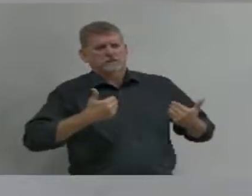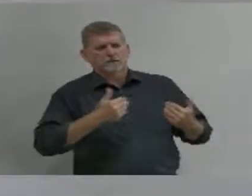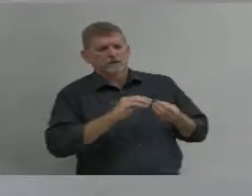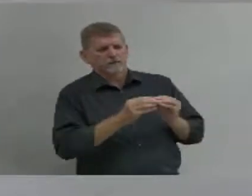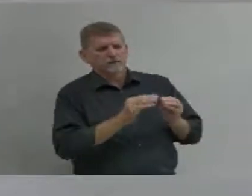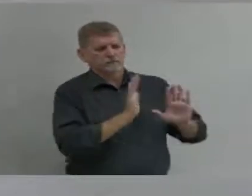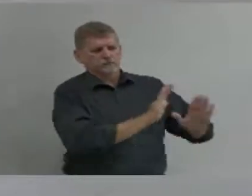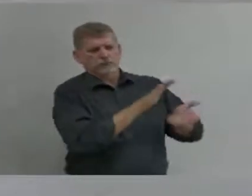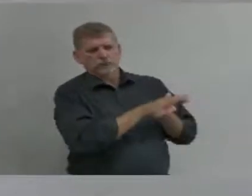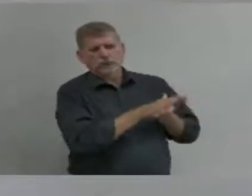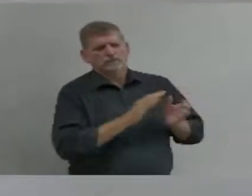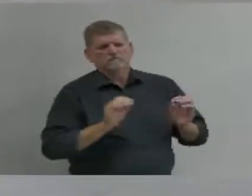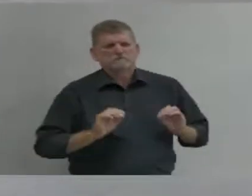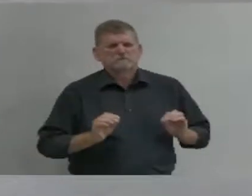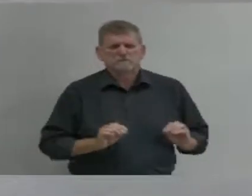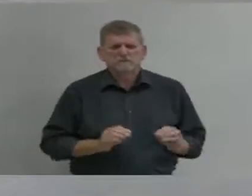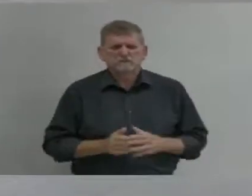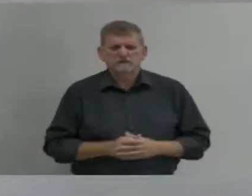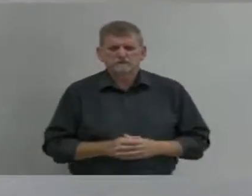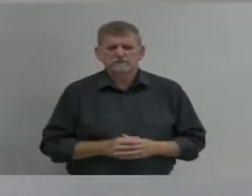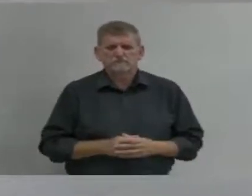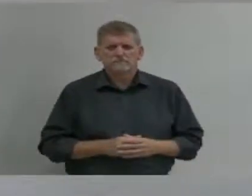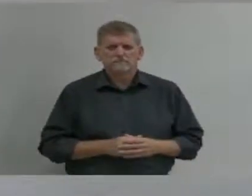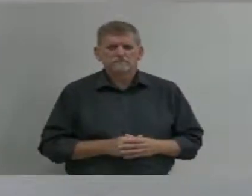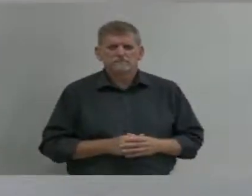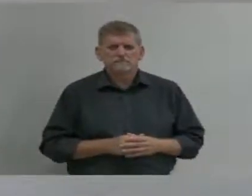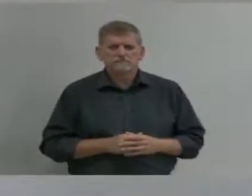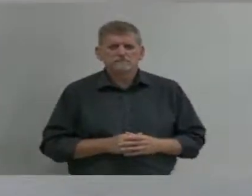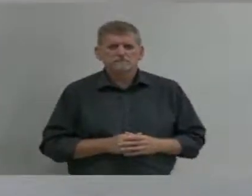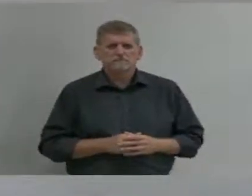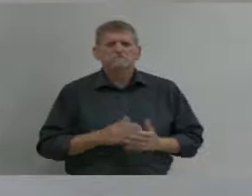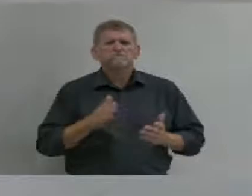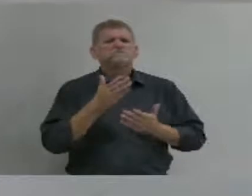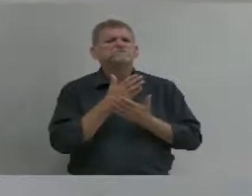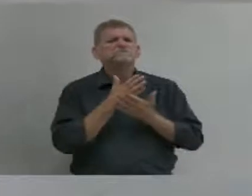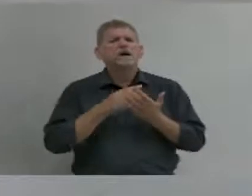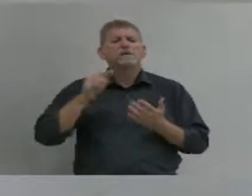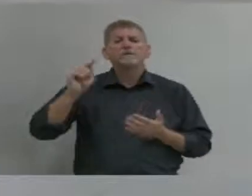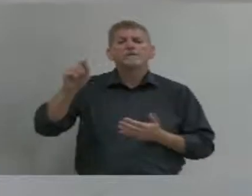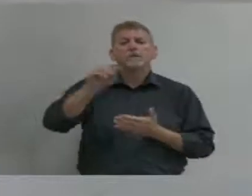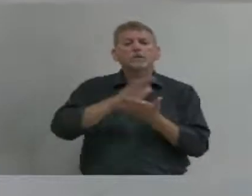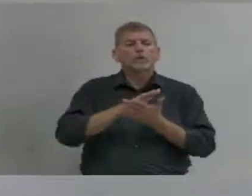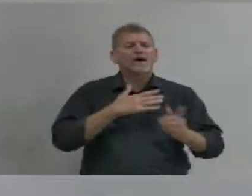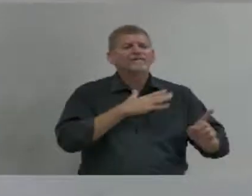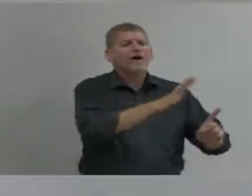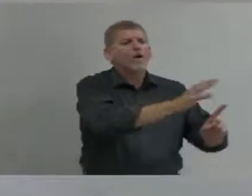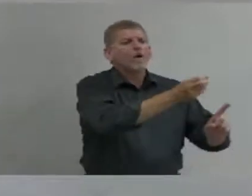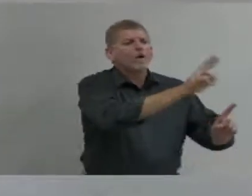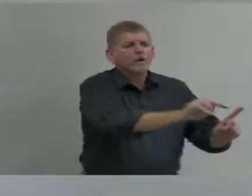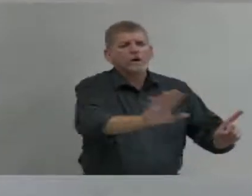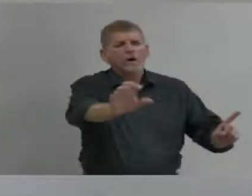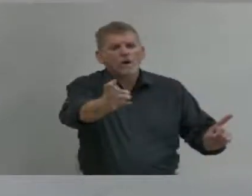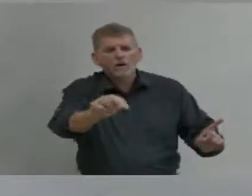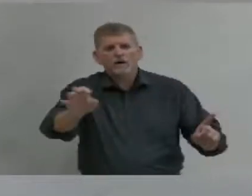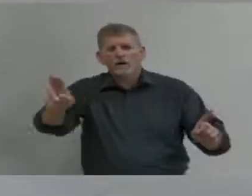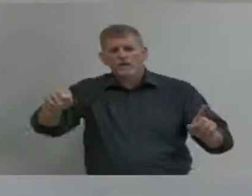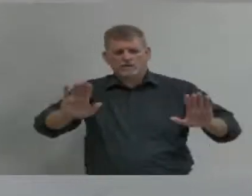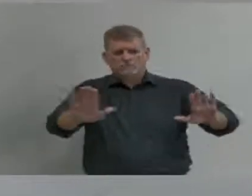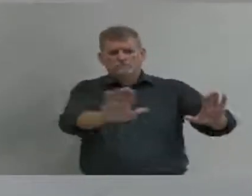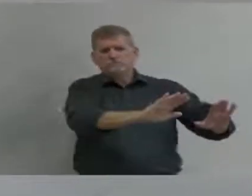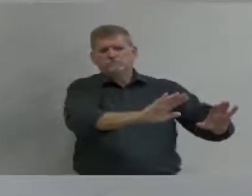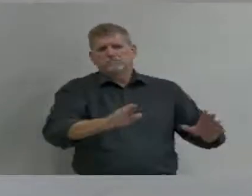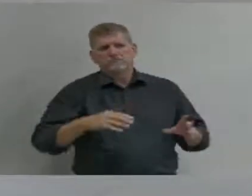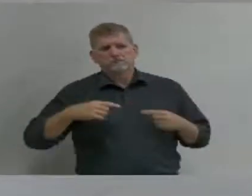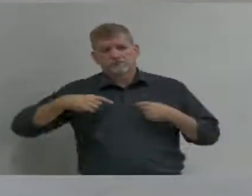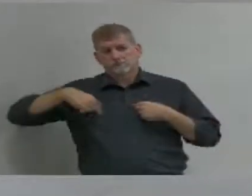school-specific dashboard. Some of our area schools have their own dashboards. The State Department of Health is in the process of creating